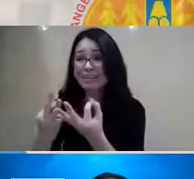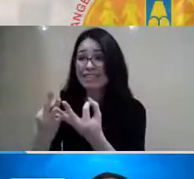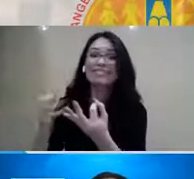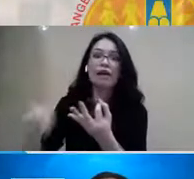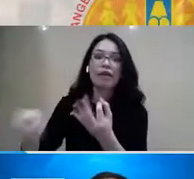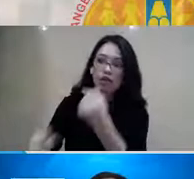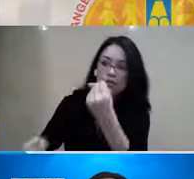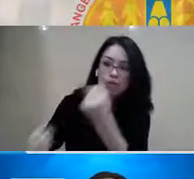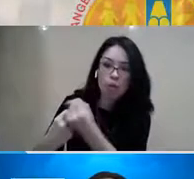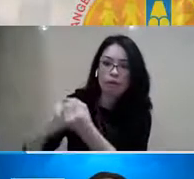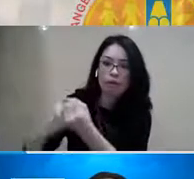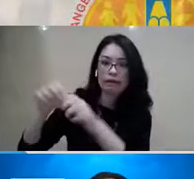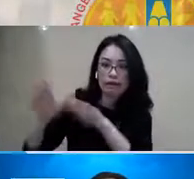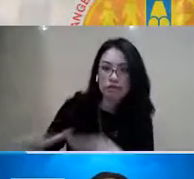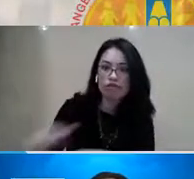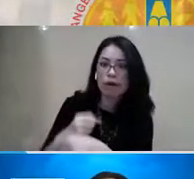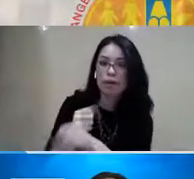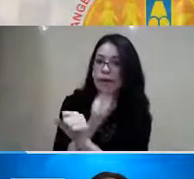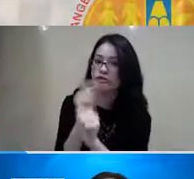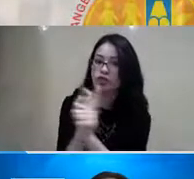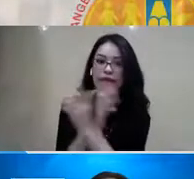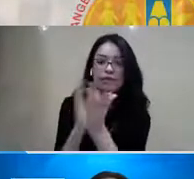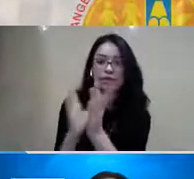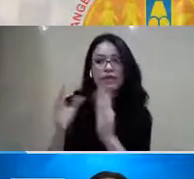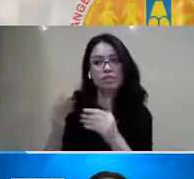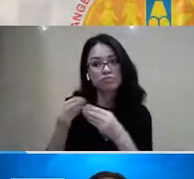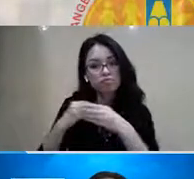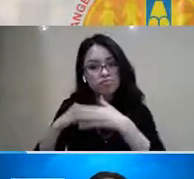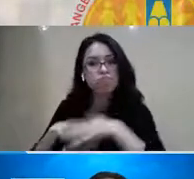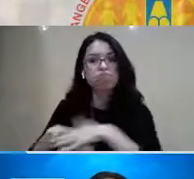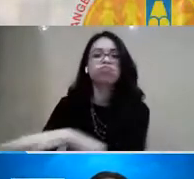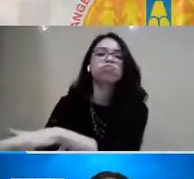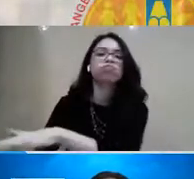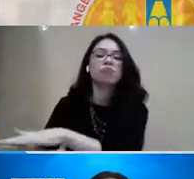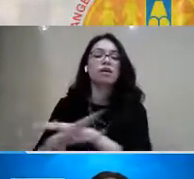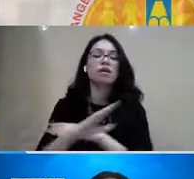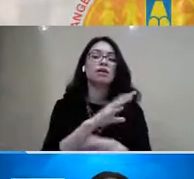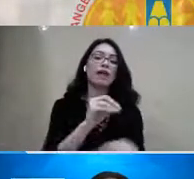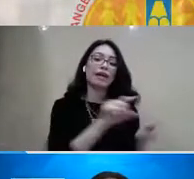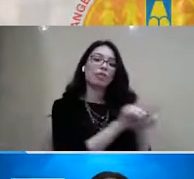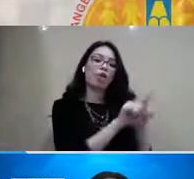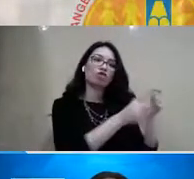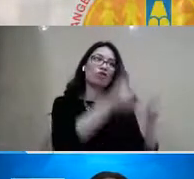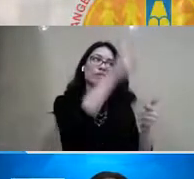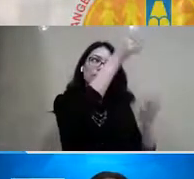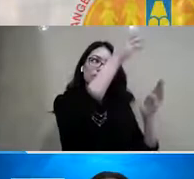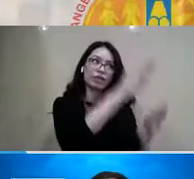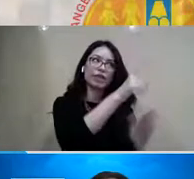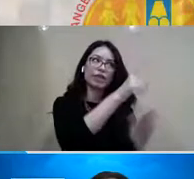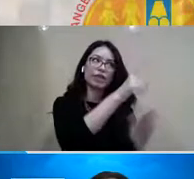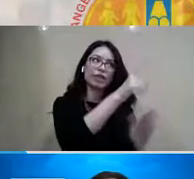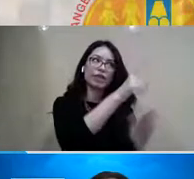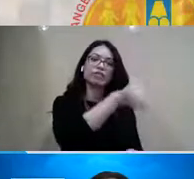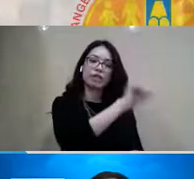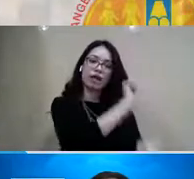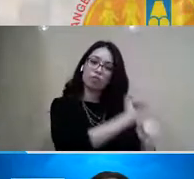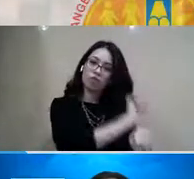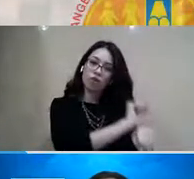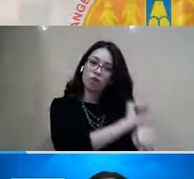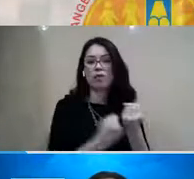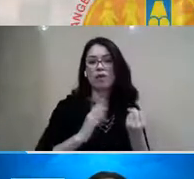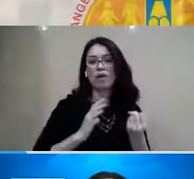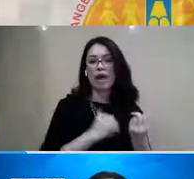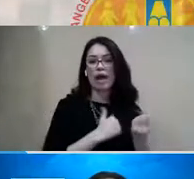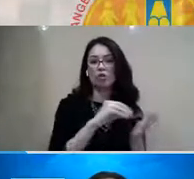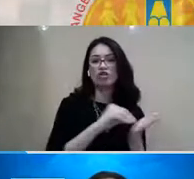can. We have a group of dedicated administrators who have been working as hard as they can to support students and families and those who work in